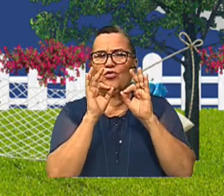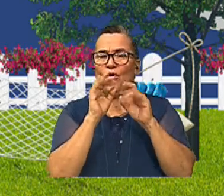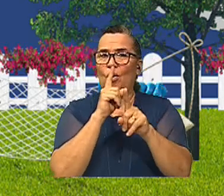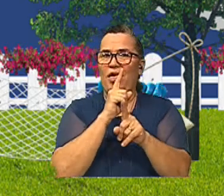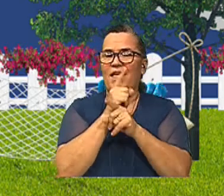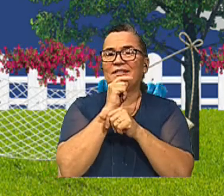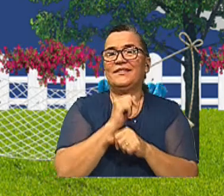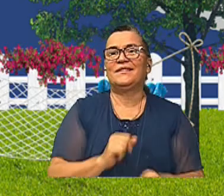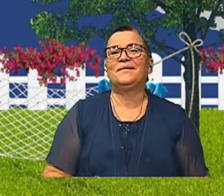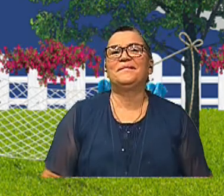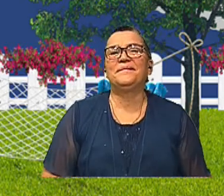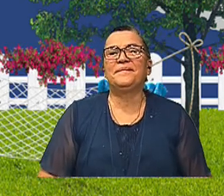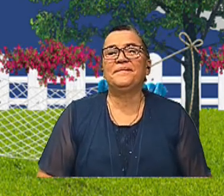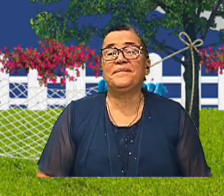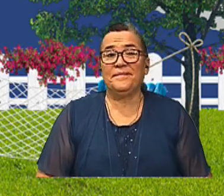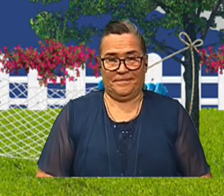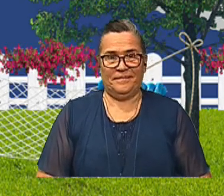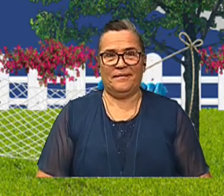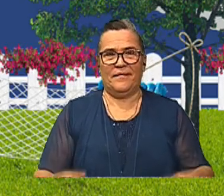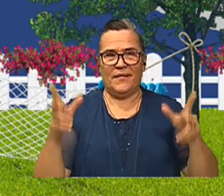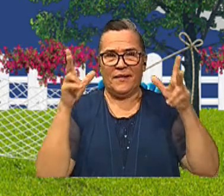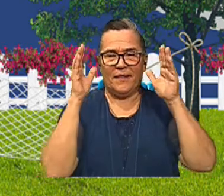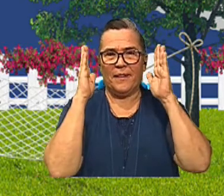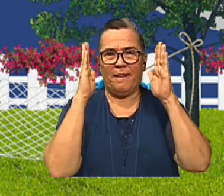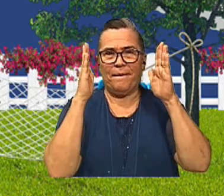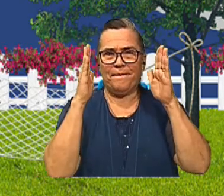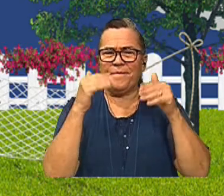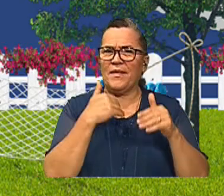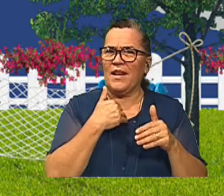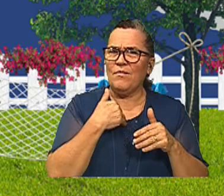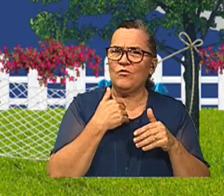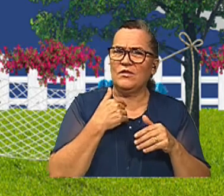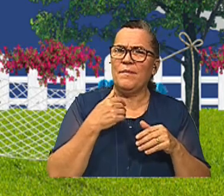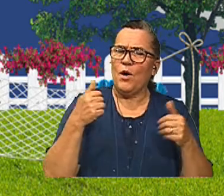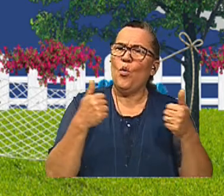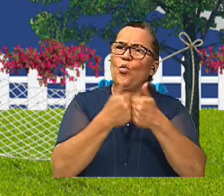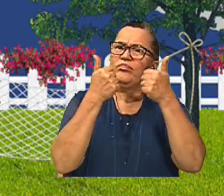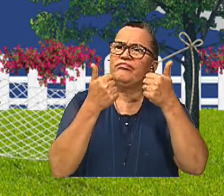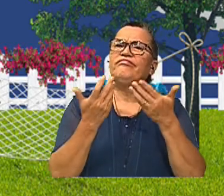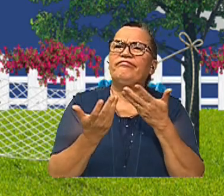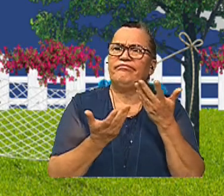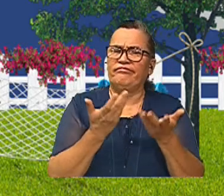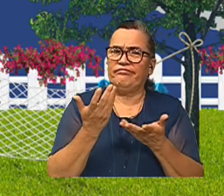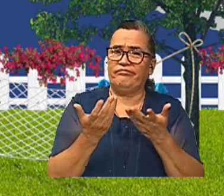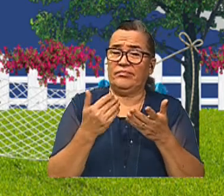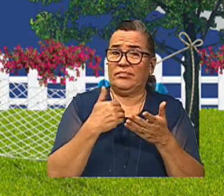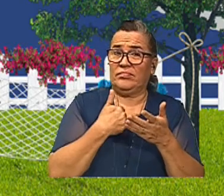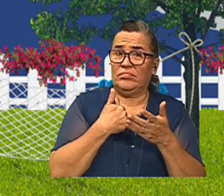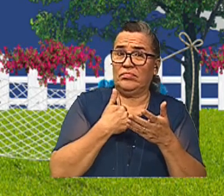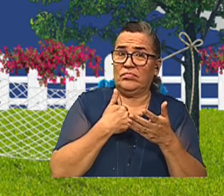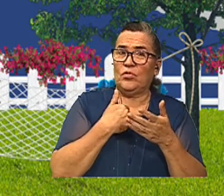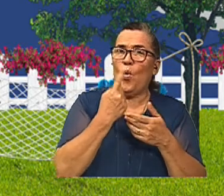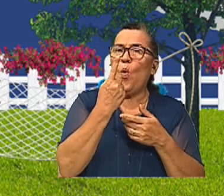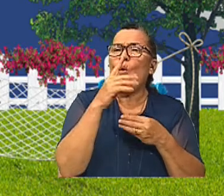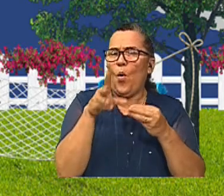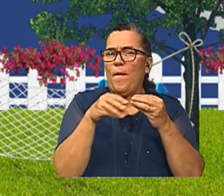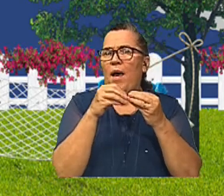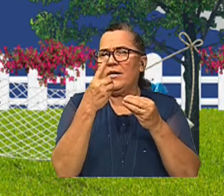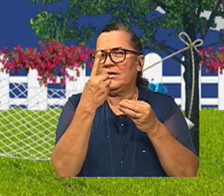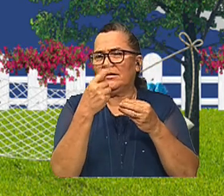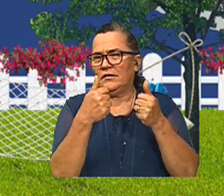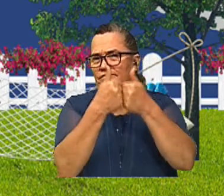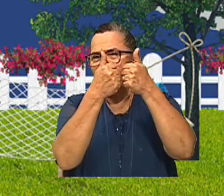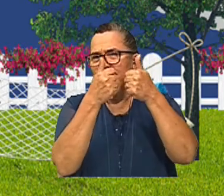Okay, listen up, guys. We have one more challenge, right? We have one more challenge.